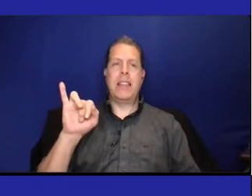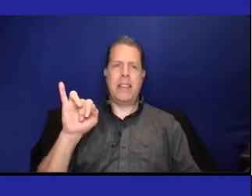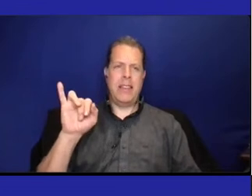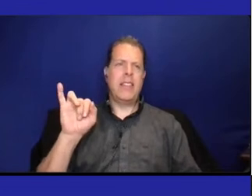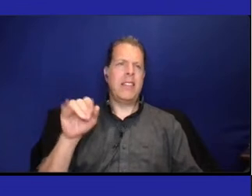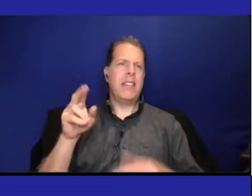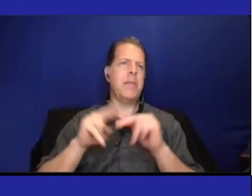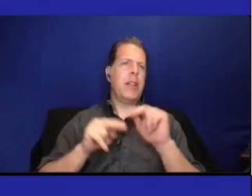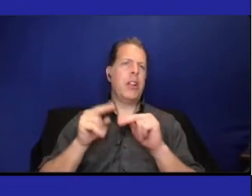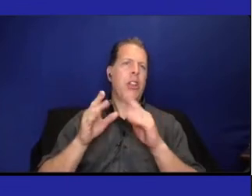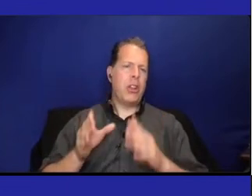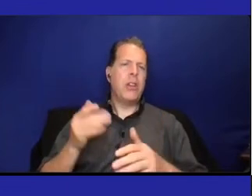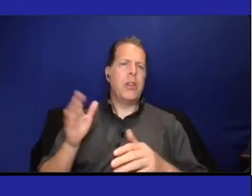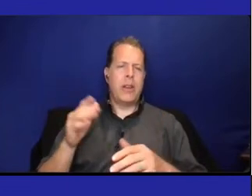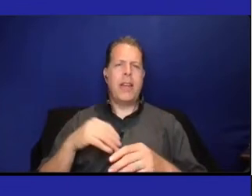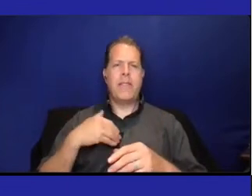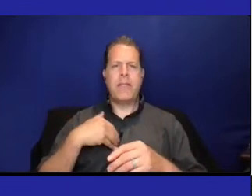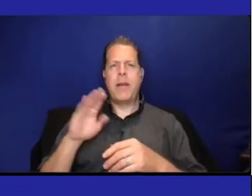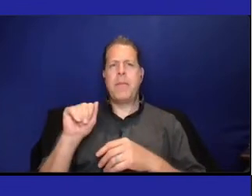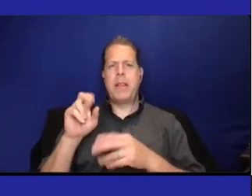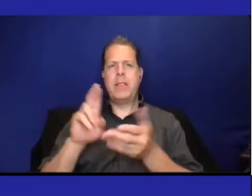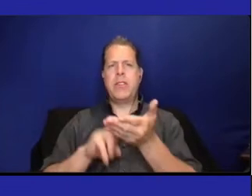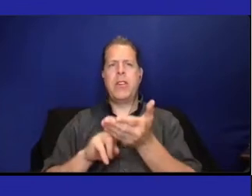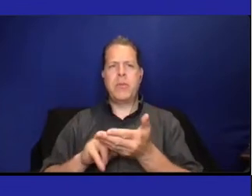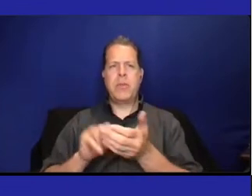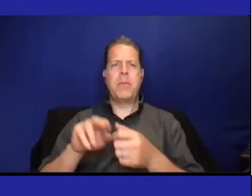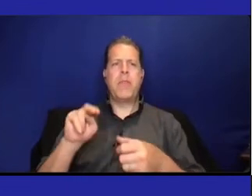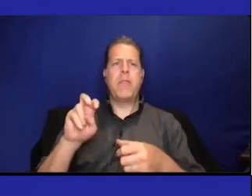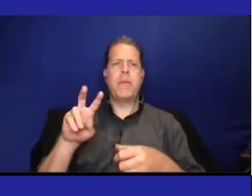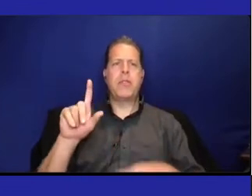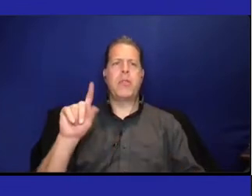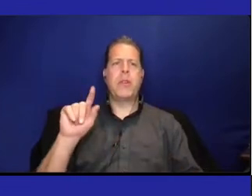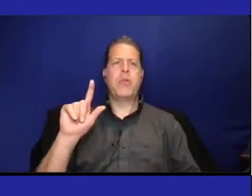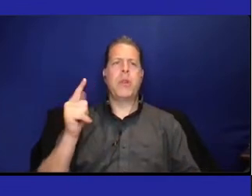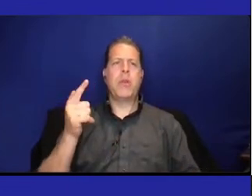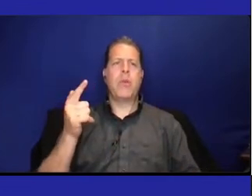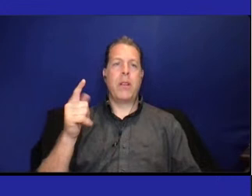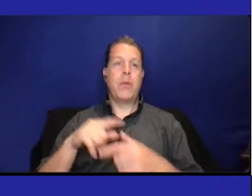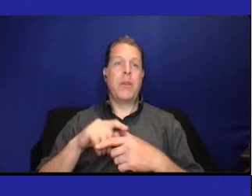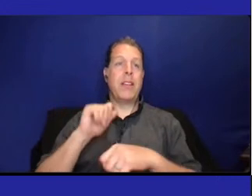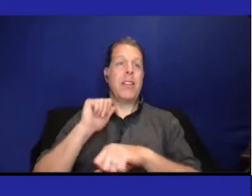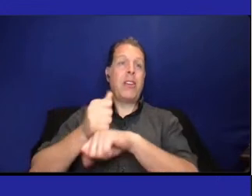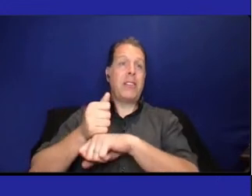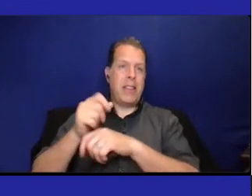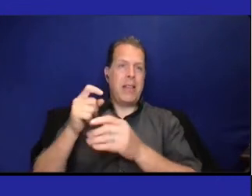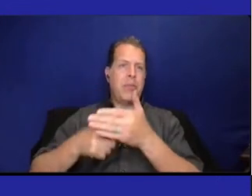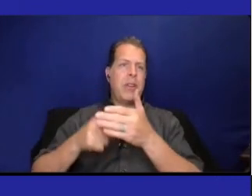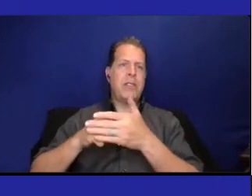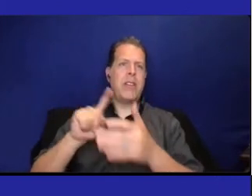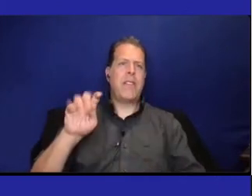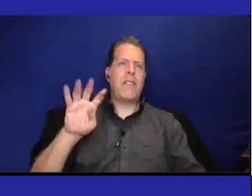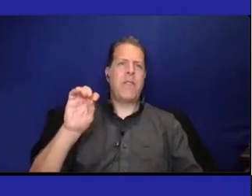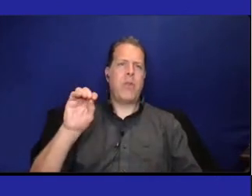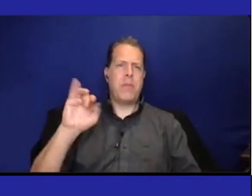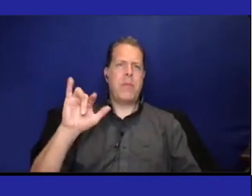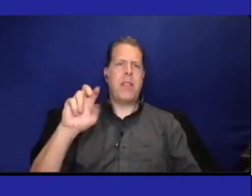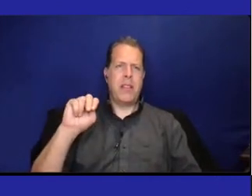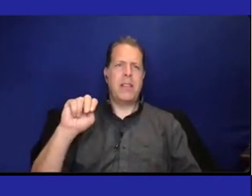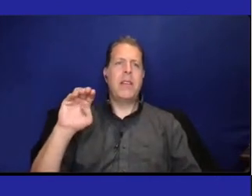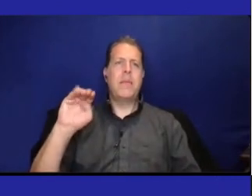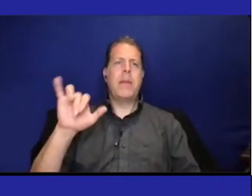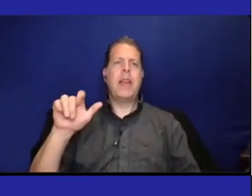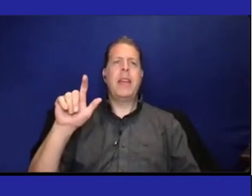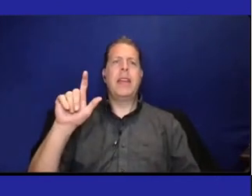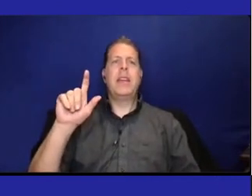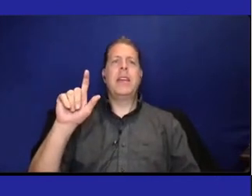we entered into a base contract with them in November 2021. Then we locked in the price of $140 million in May of 22, but